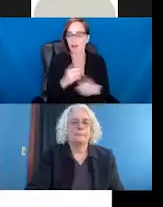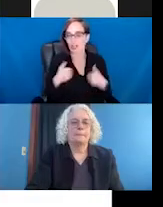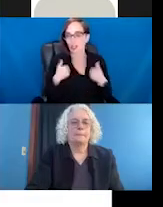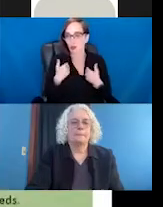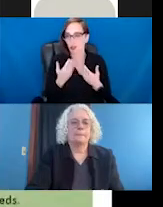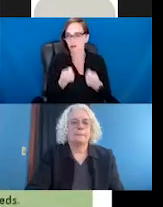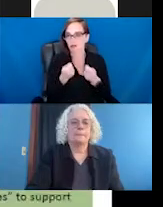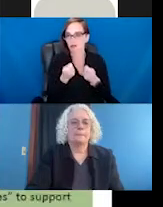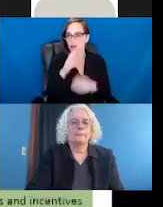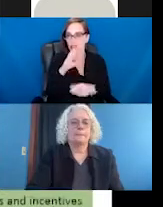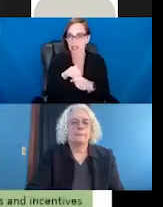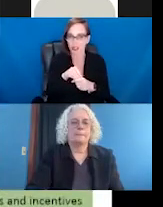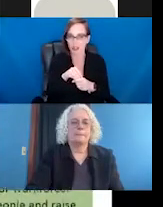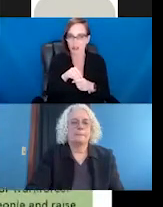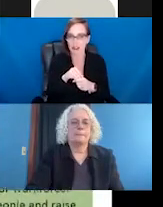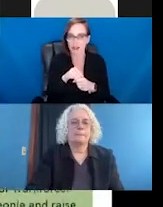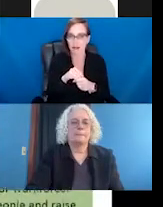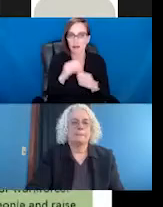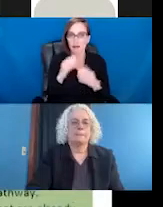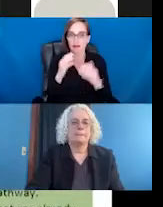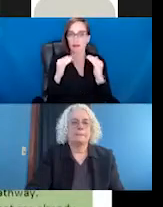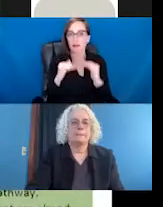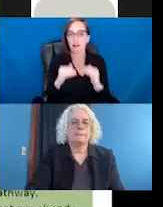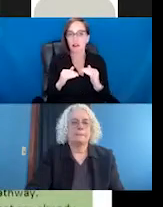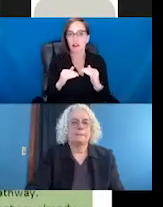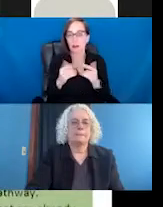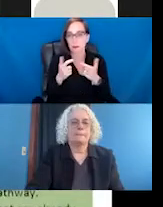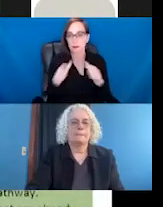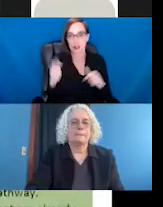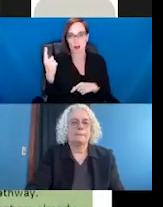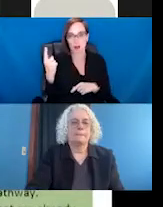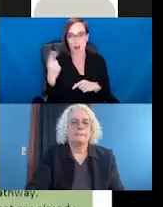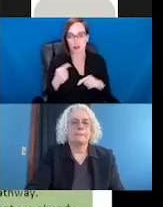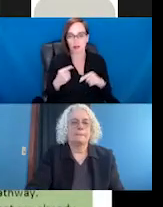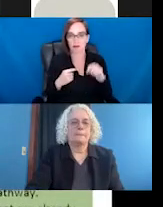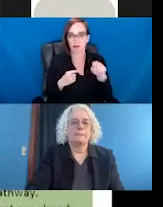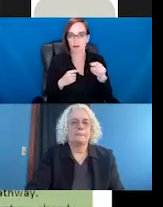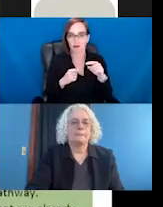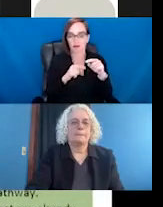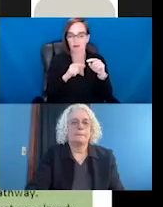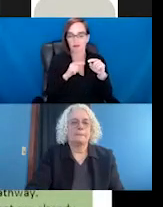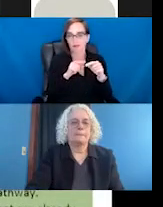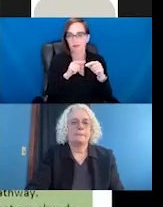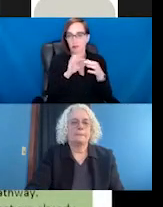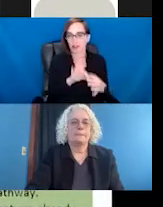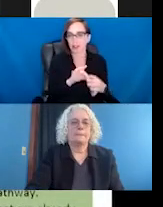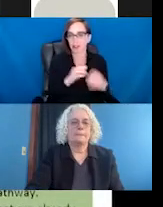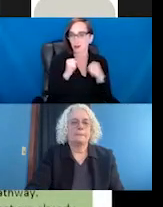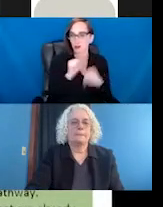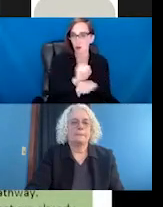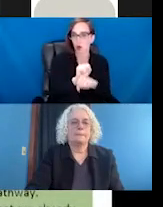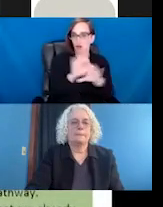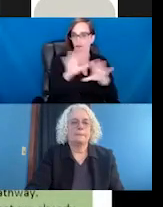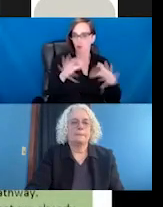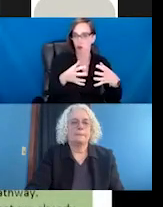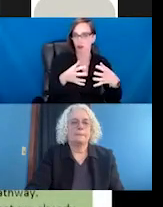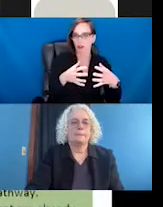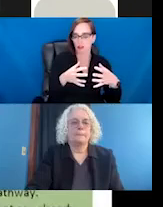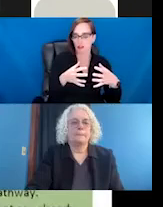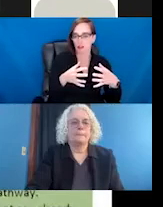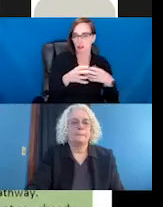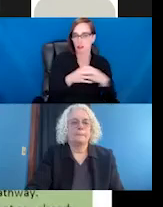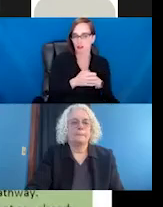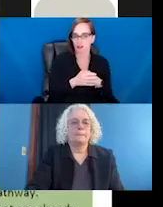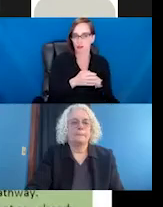concepts. And then a big one, a lot of information coming out on workforce. So that's sort of how we're summarizing, how we're initially mapping